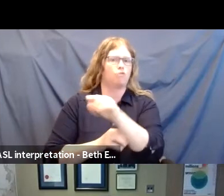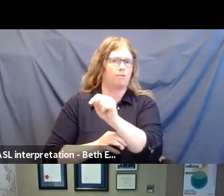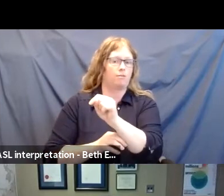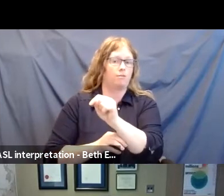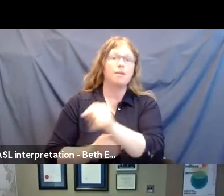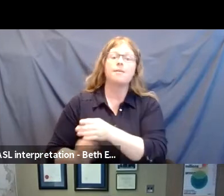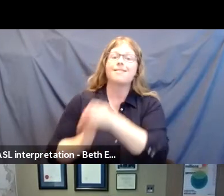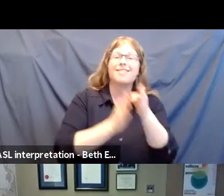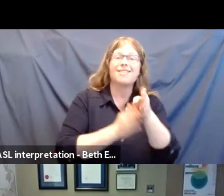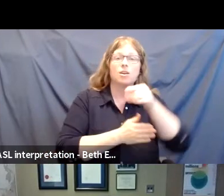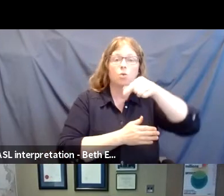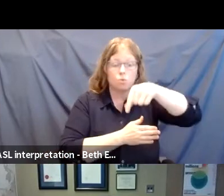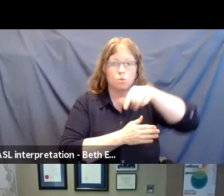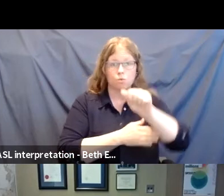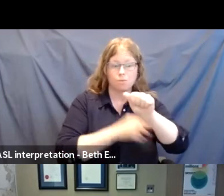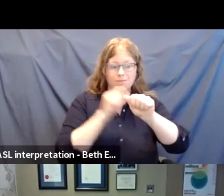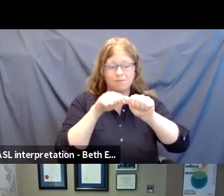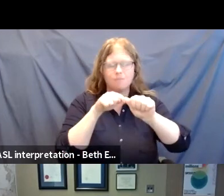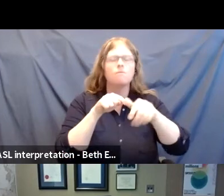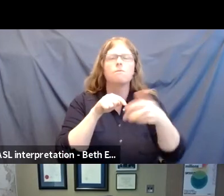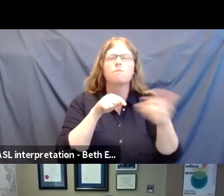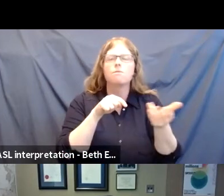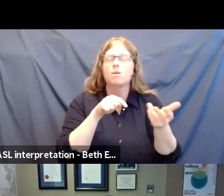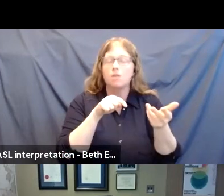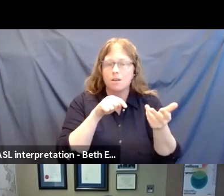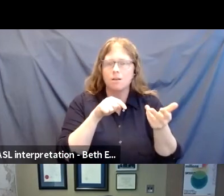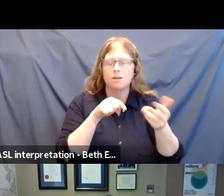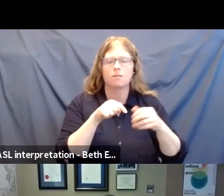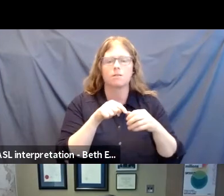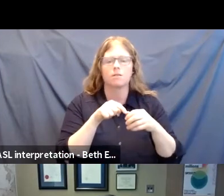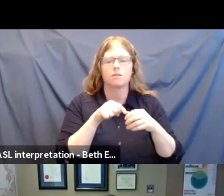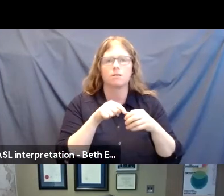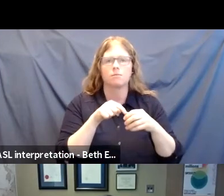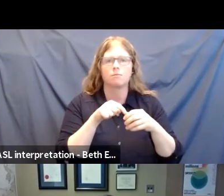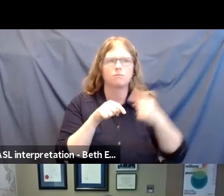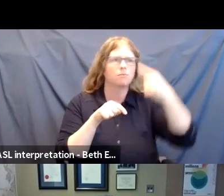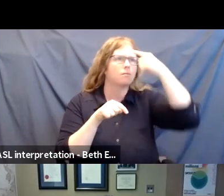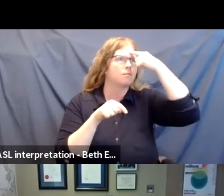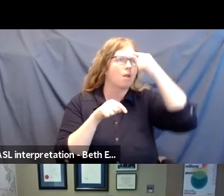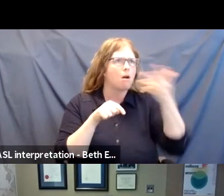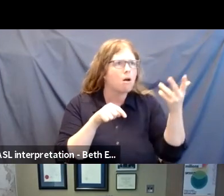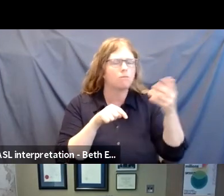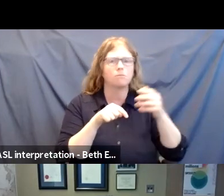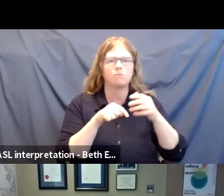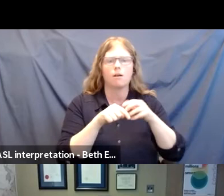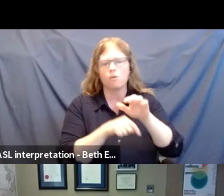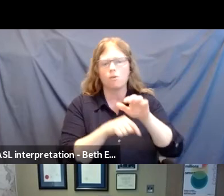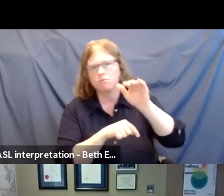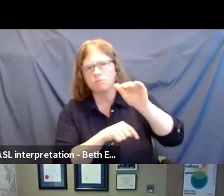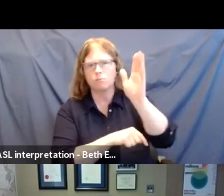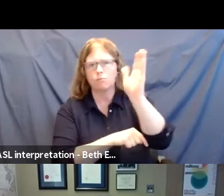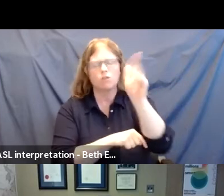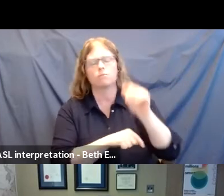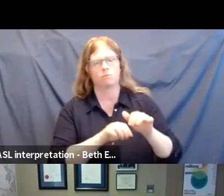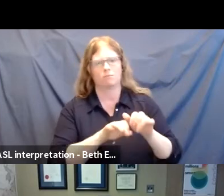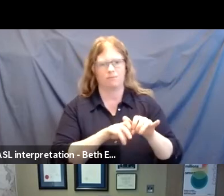the Q&A feature, we strongly encourage you to post any questions that you might have for the speakers in the Q&A